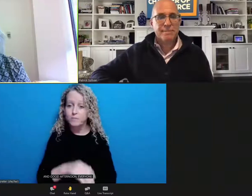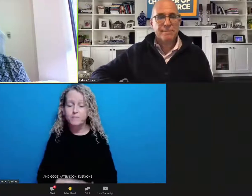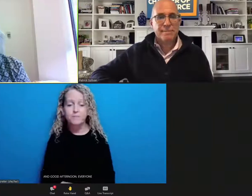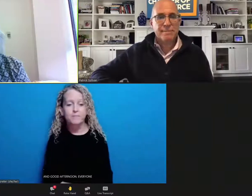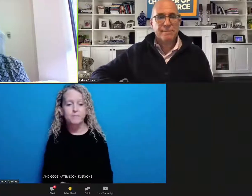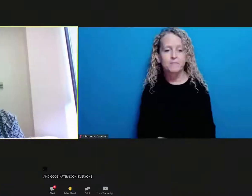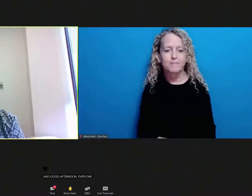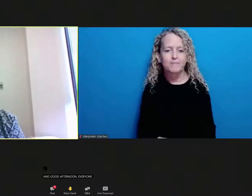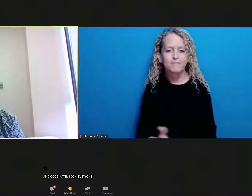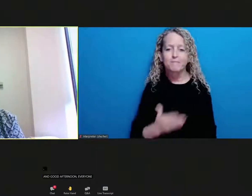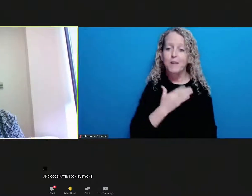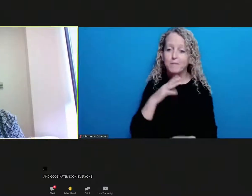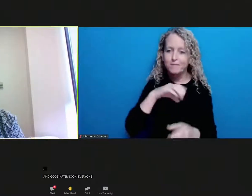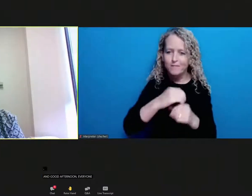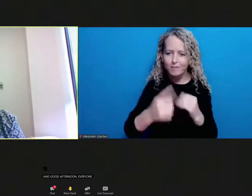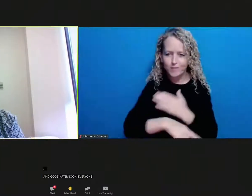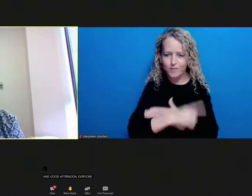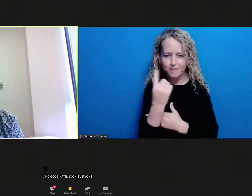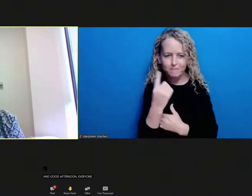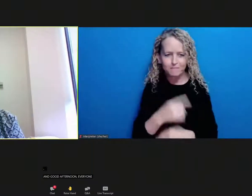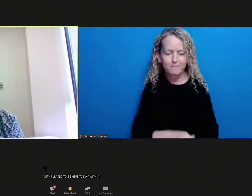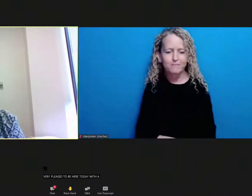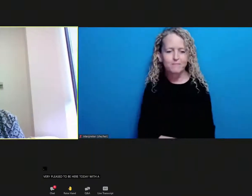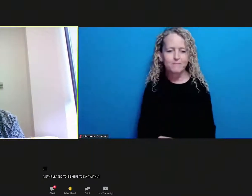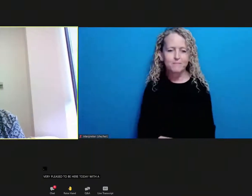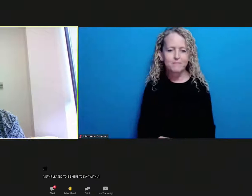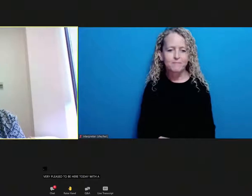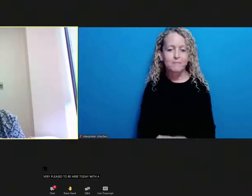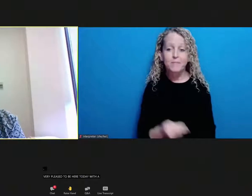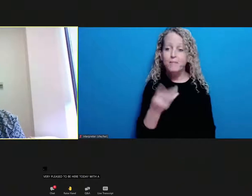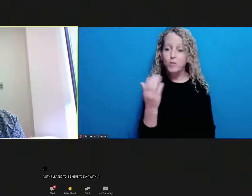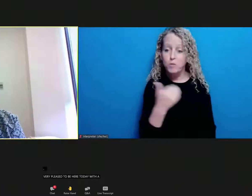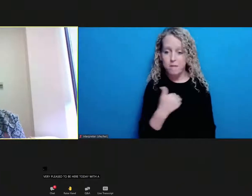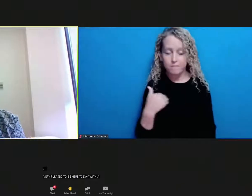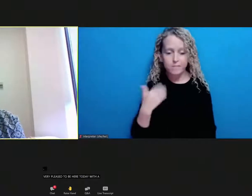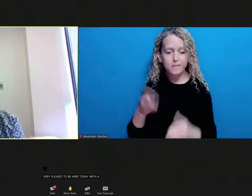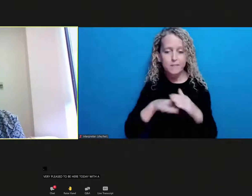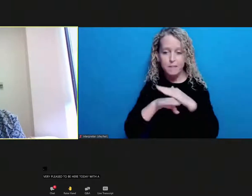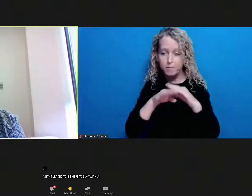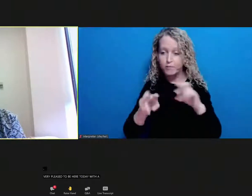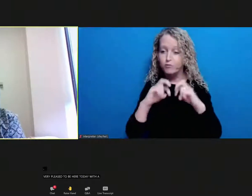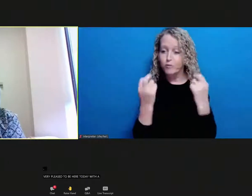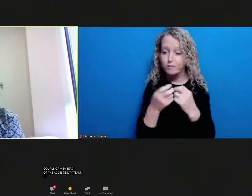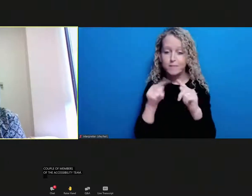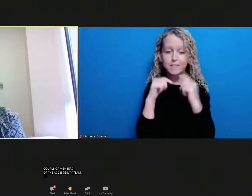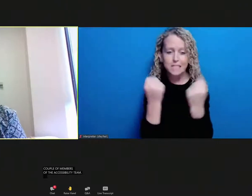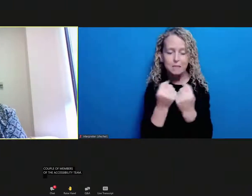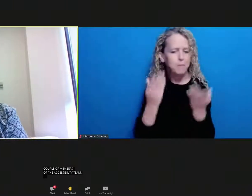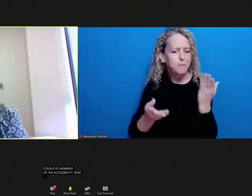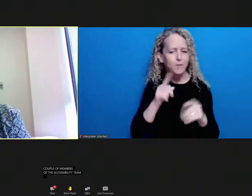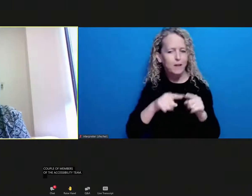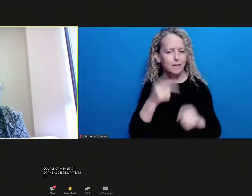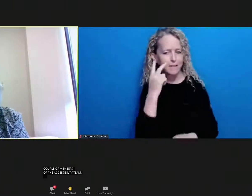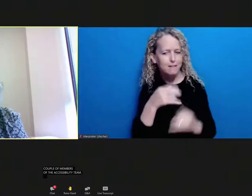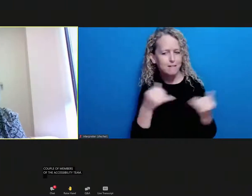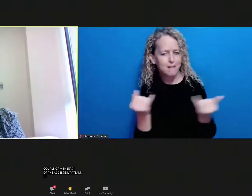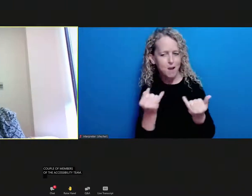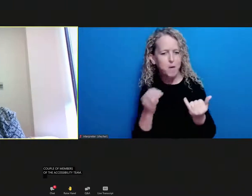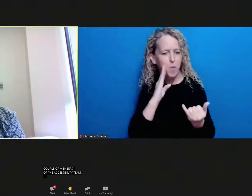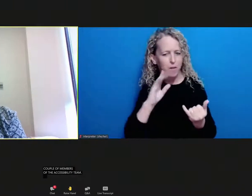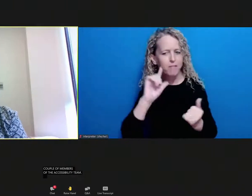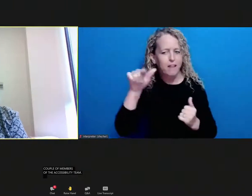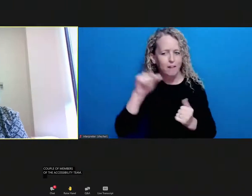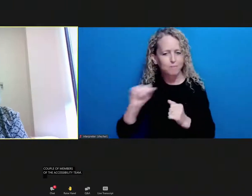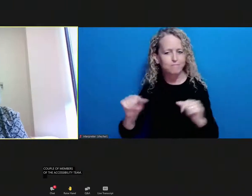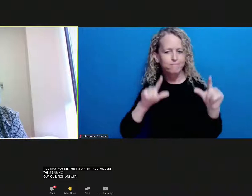pleased to be here today with a couple of members of the Accessibility Directorate team. You may not see them now, but you'll see them during our question and answer